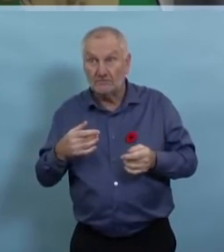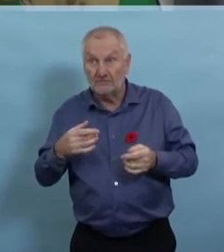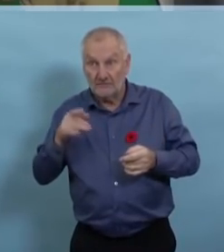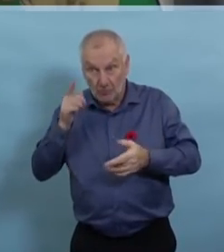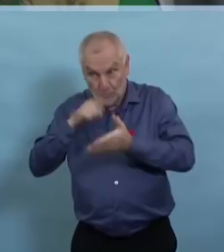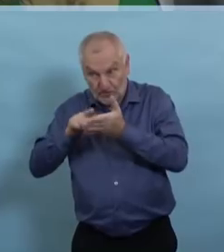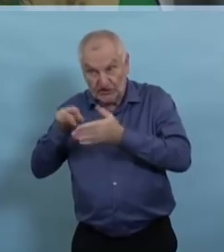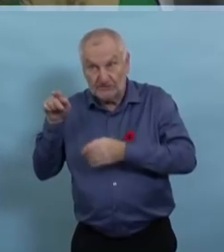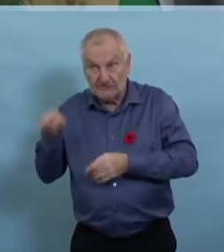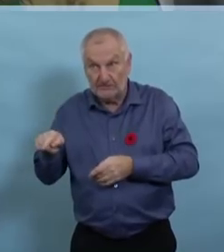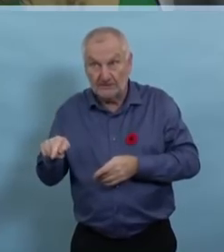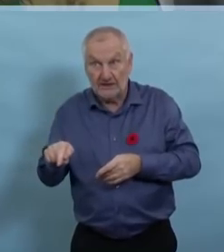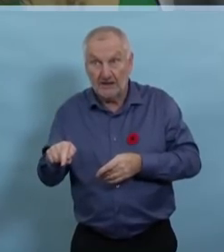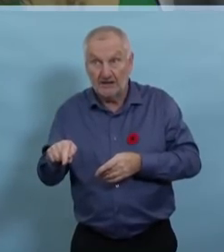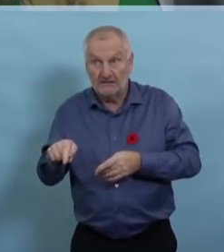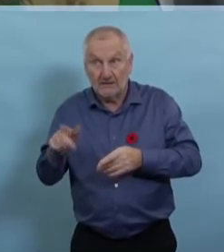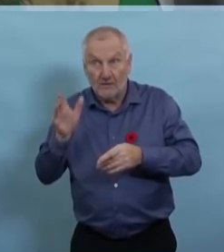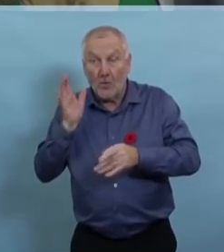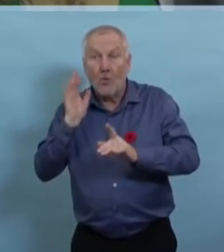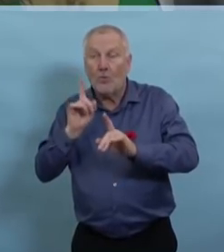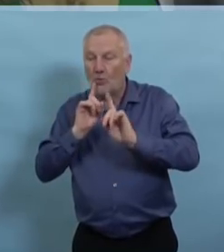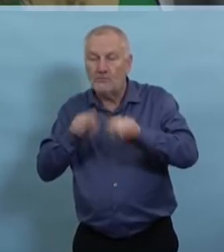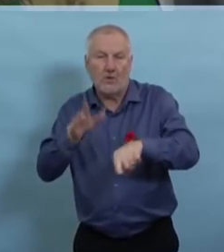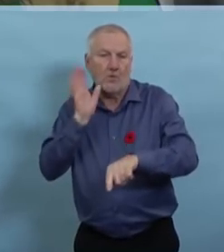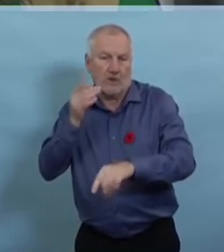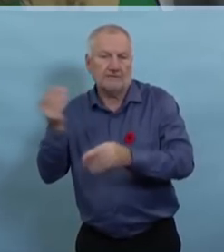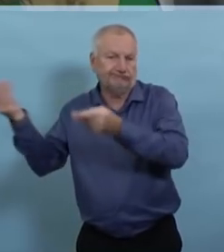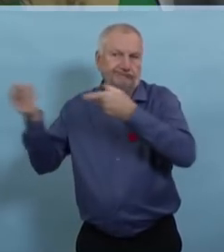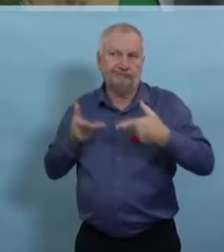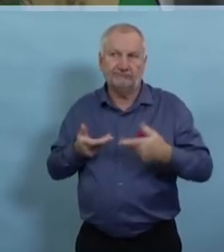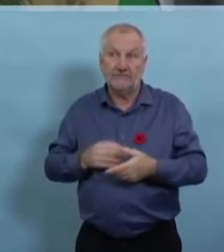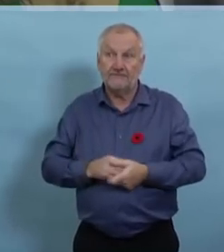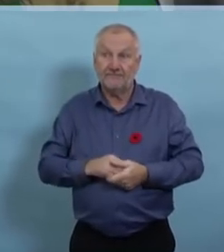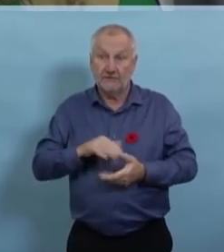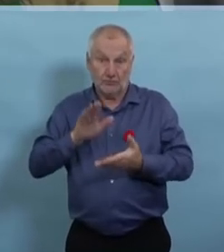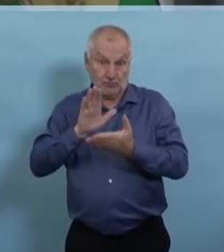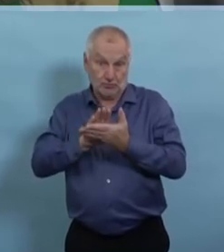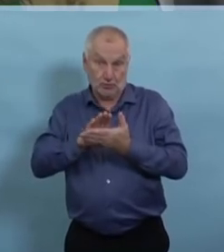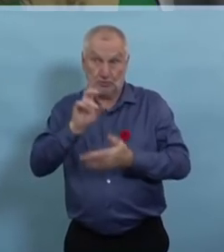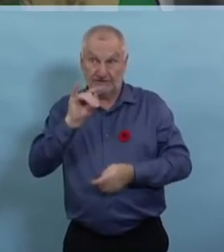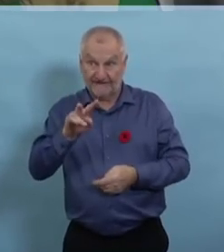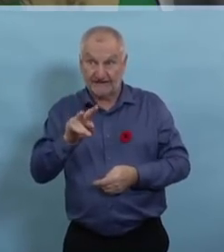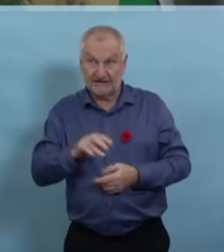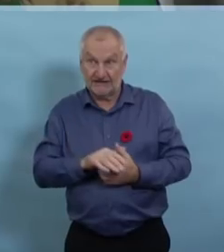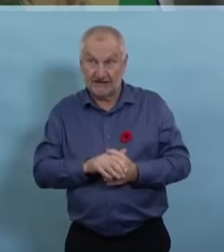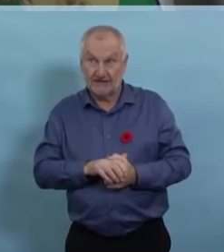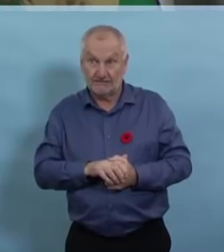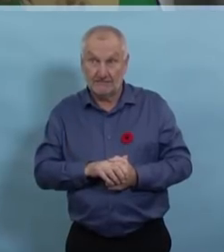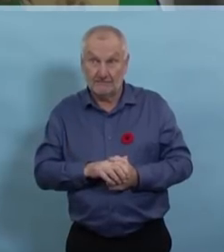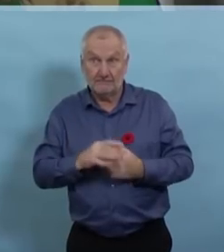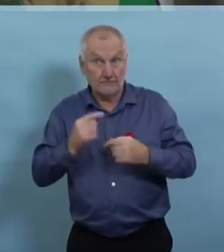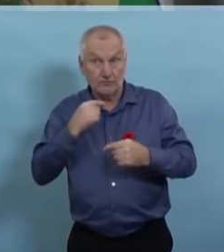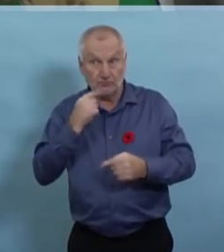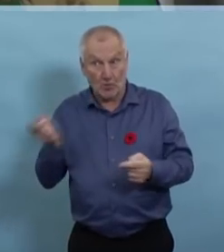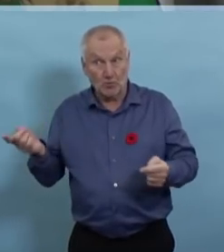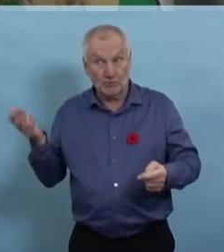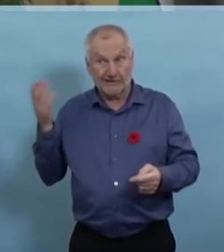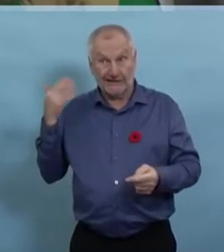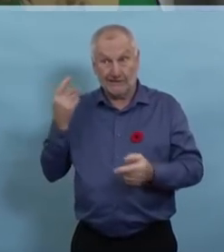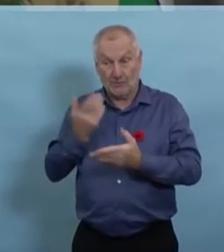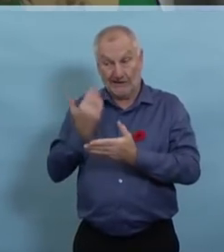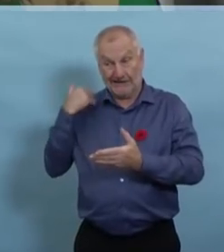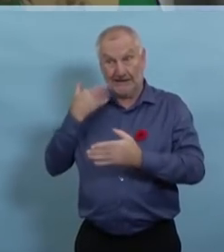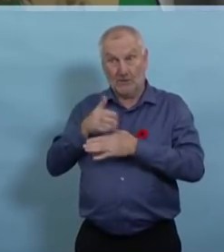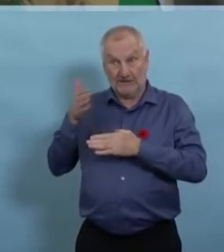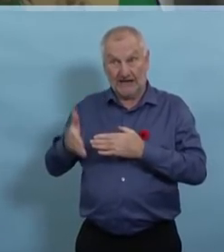have discussions with the school divisions and direction on the weekend to set those masks aside. And then